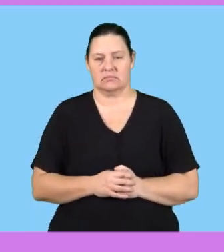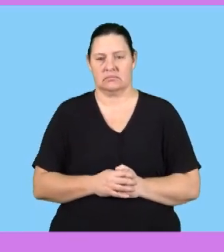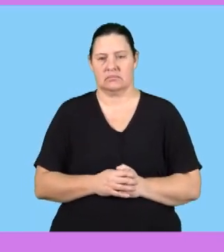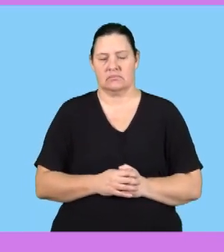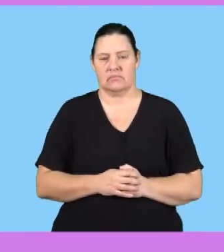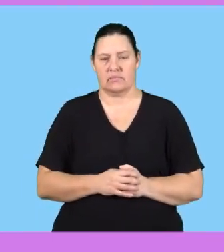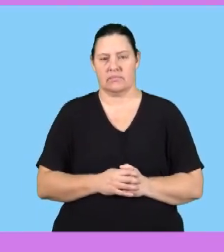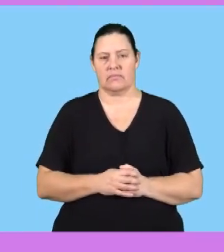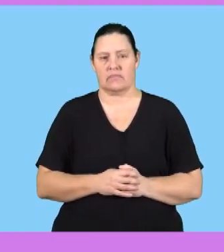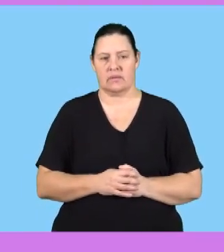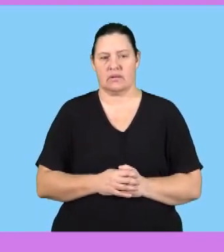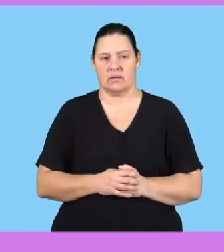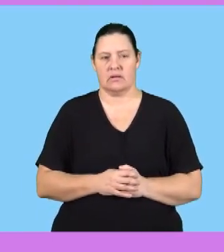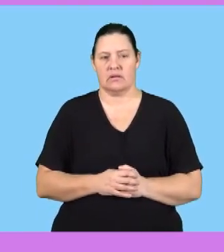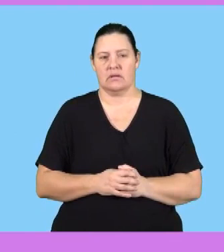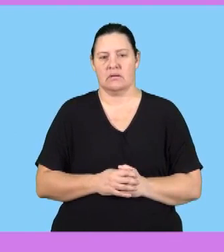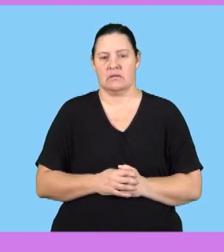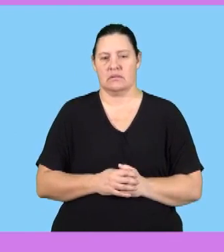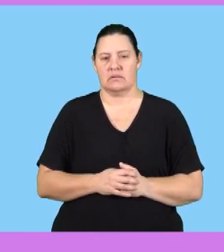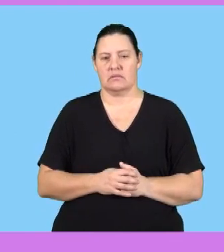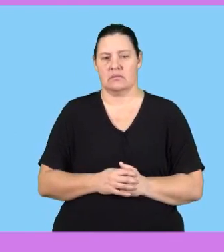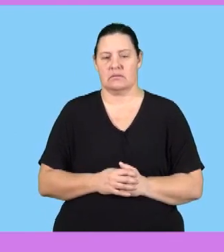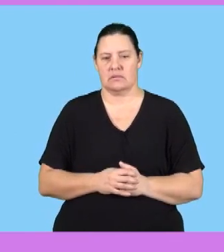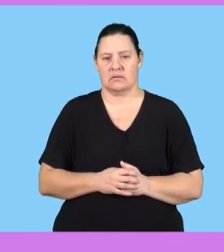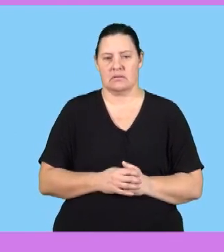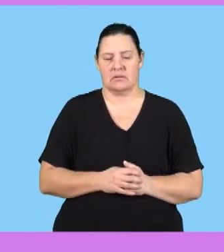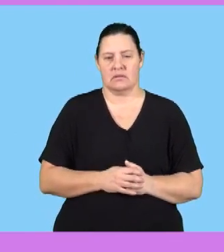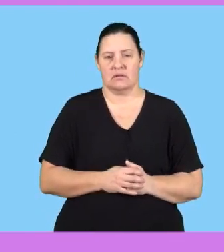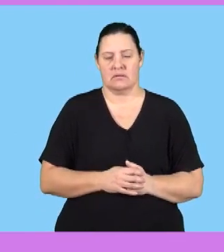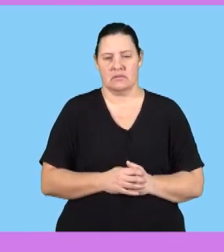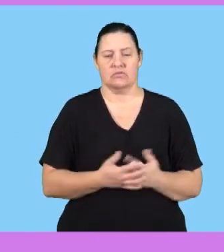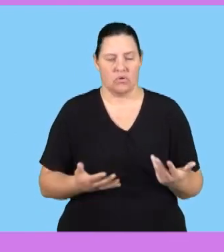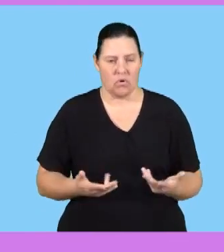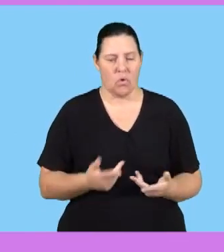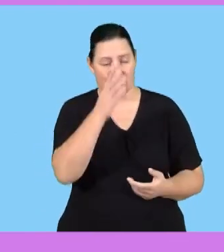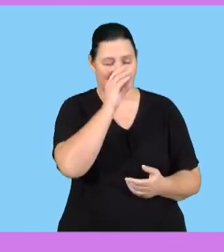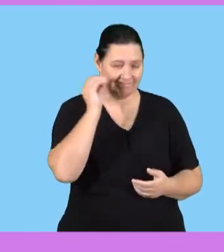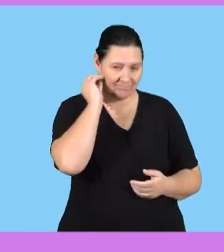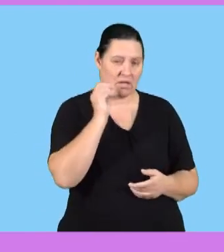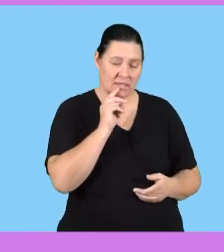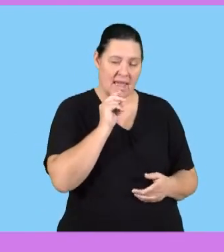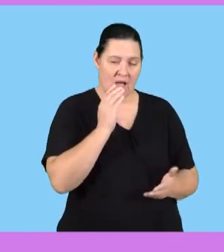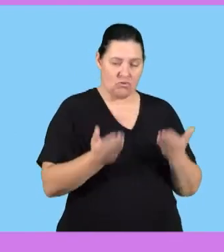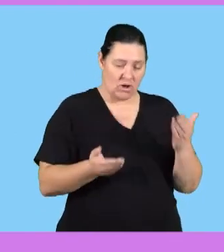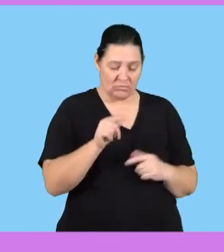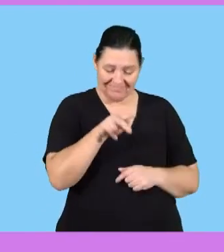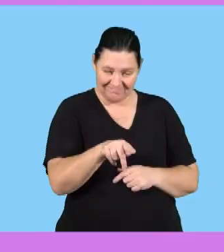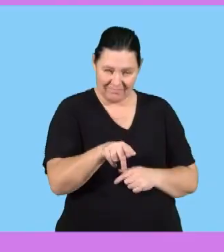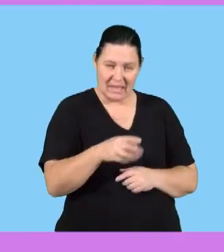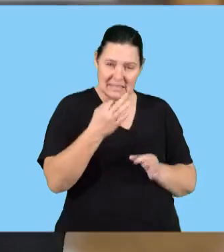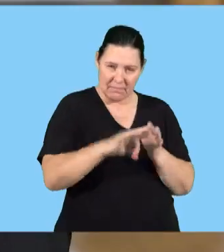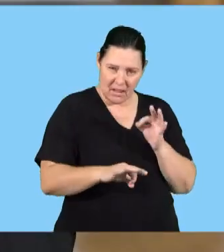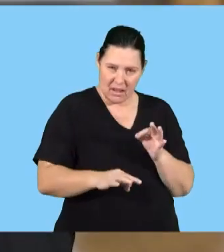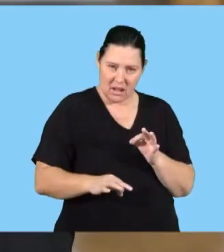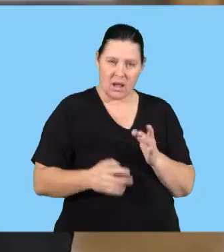to percentage of visitors from the Eastern Cape is 2:1. And please note, when I write my ratio in its simplest